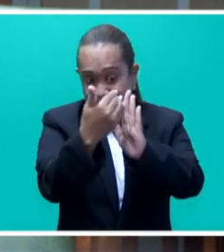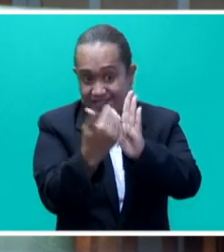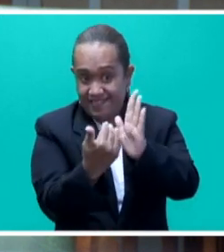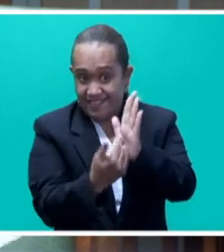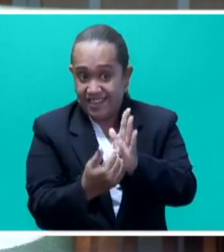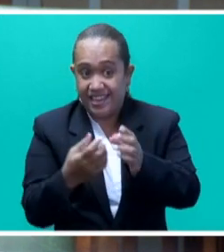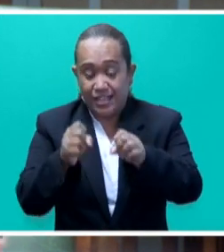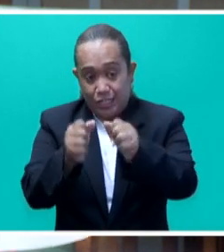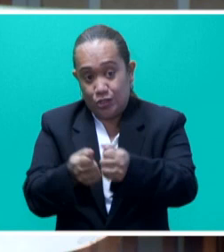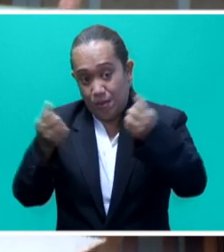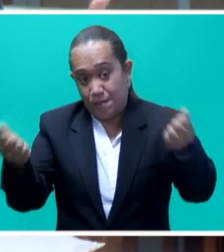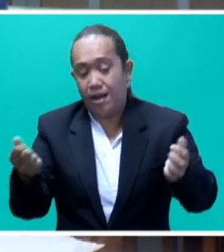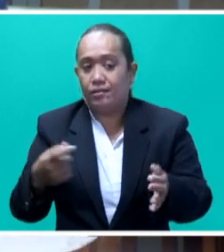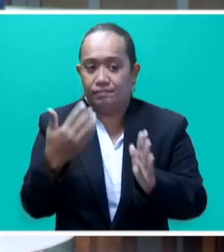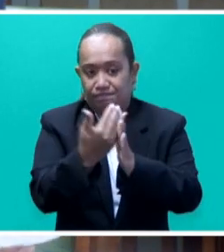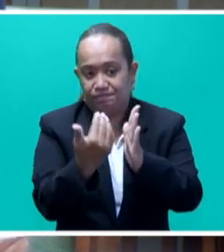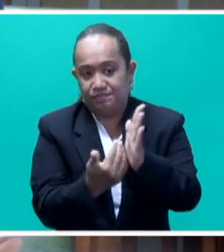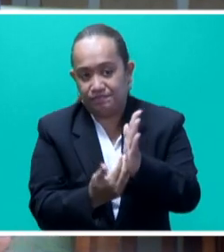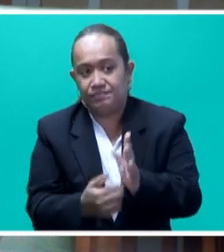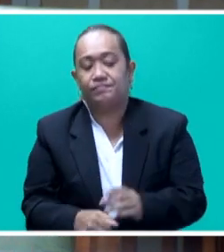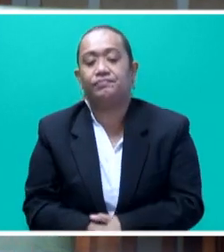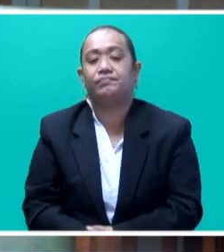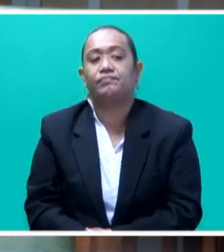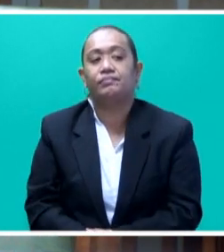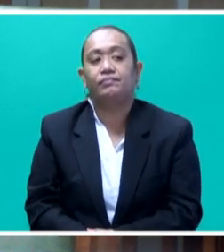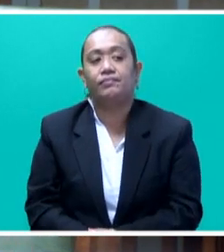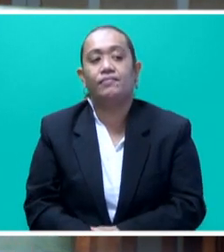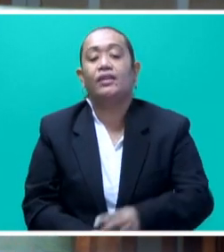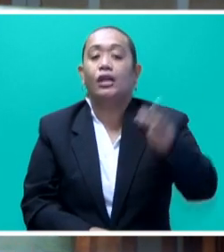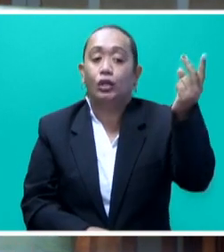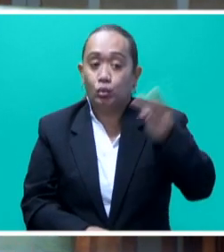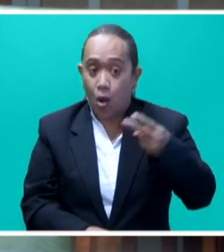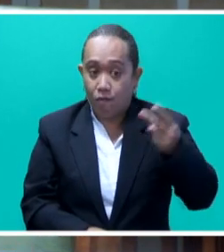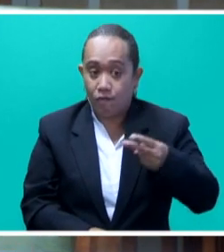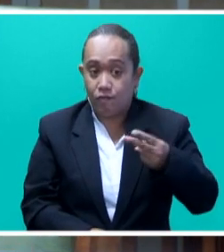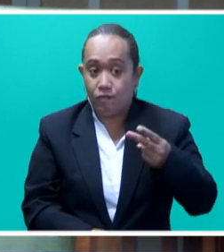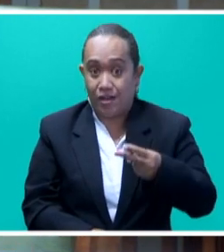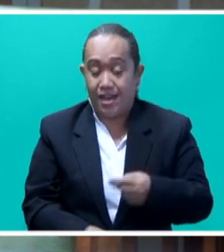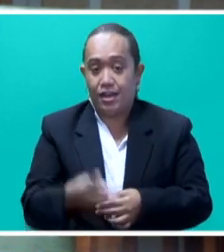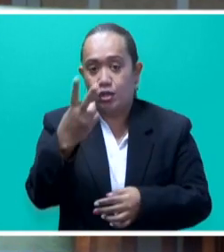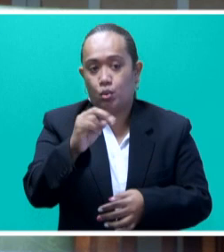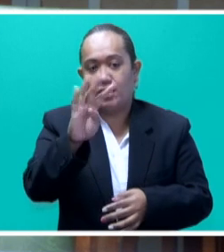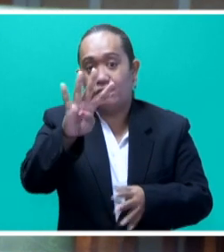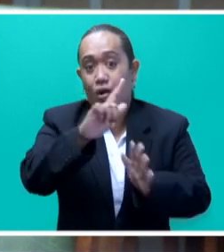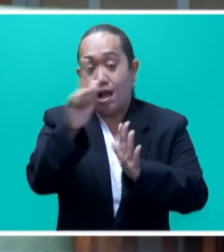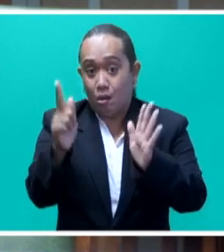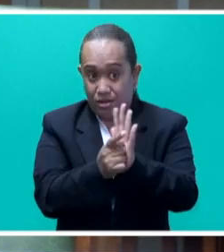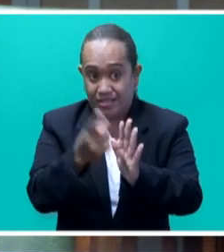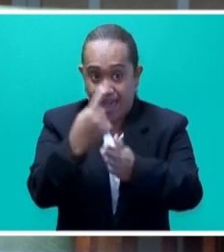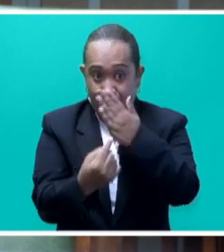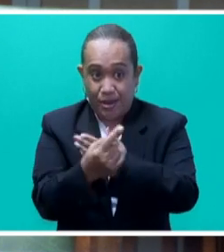covered by the media organizations. The first one, Mr. Speaker, sir, was on the 12th, within 24 hours of the cyber